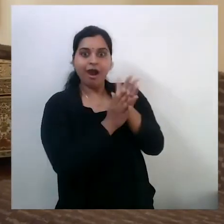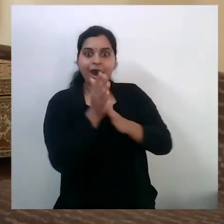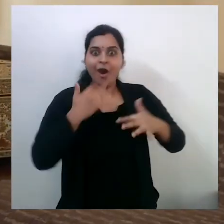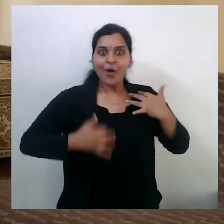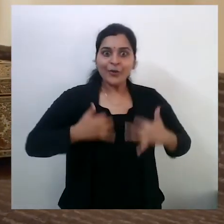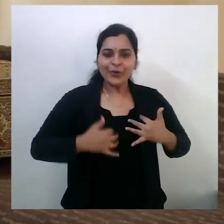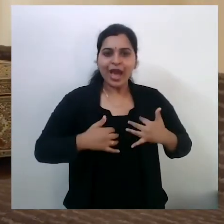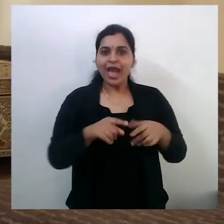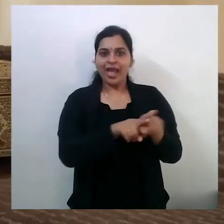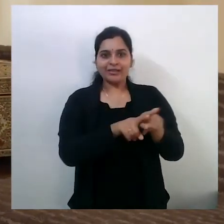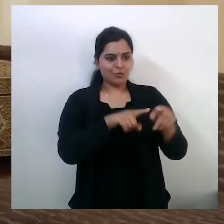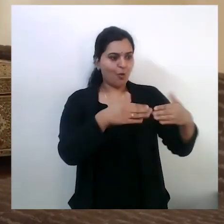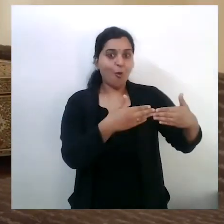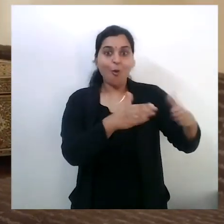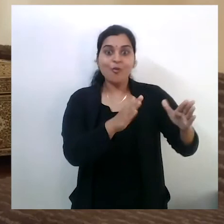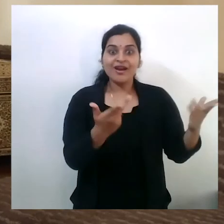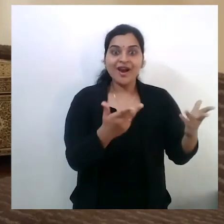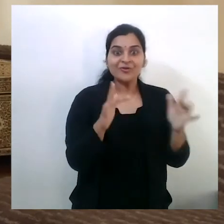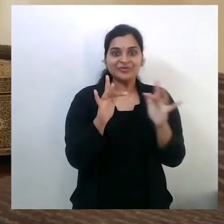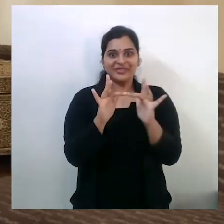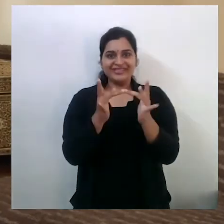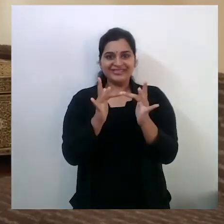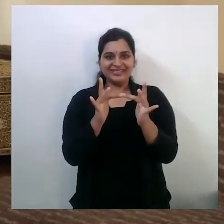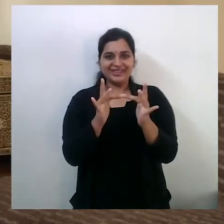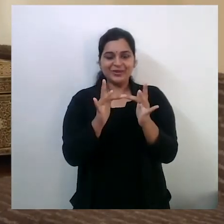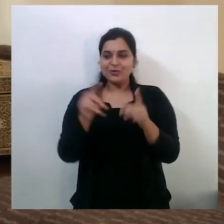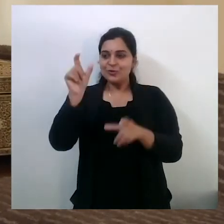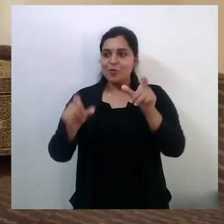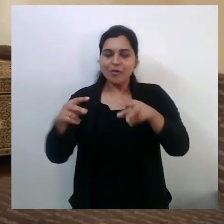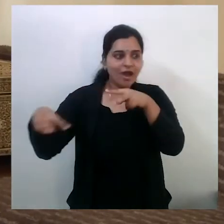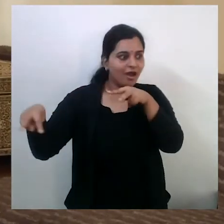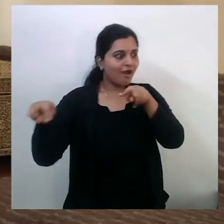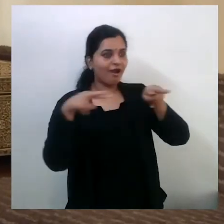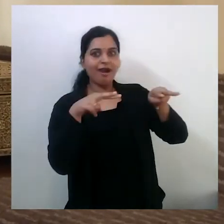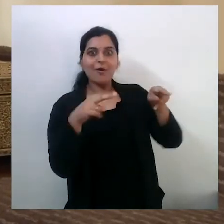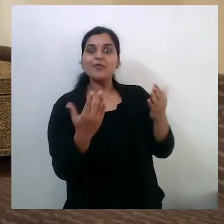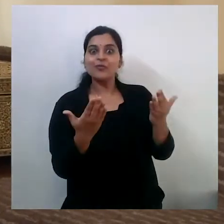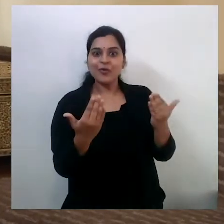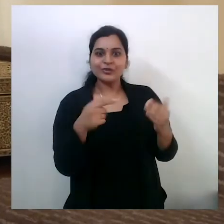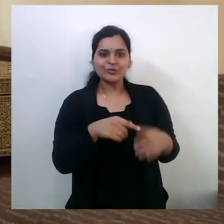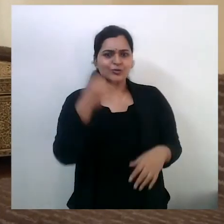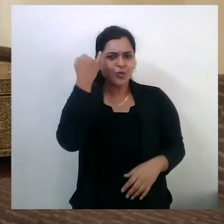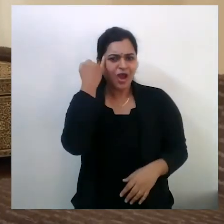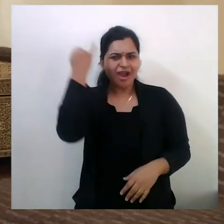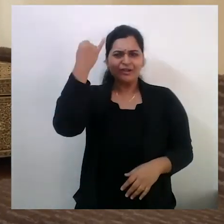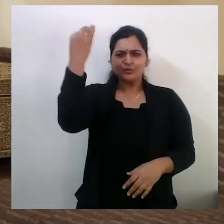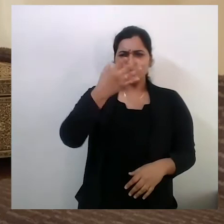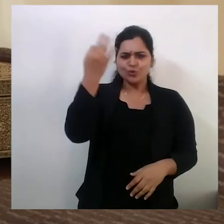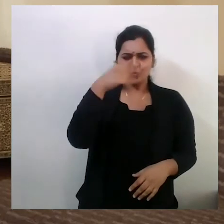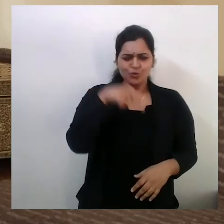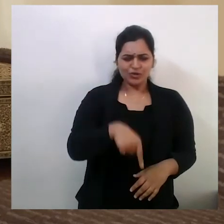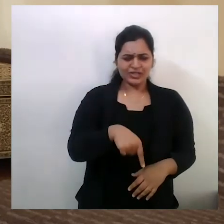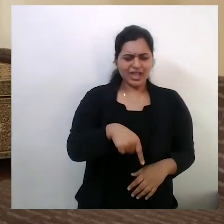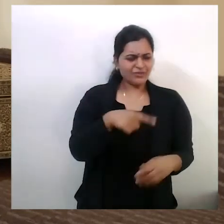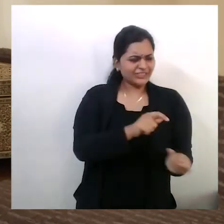launch is happening in a digital way. And I think the ability to adapt and innovate to changing circumstances is